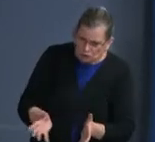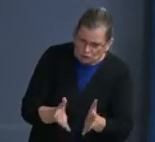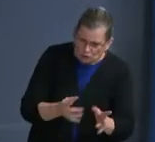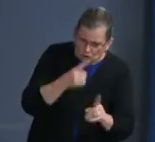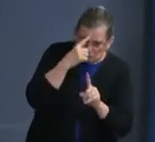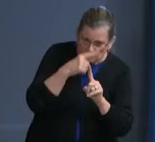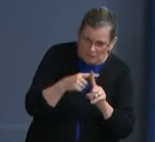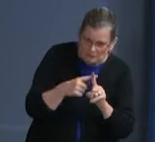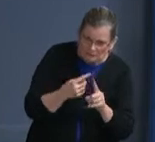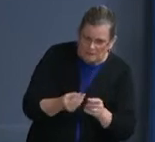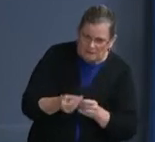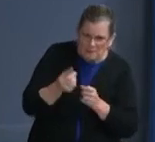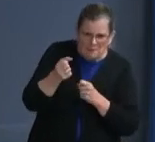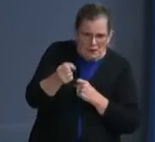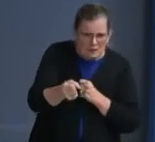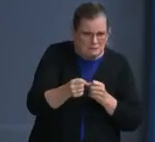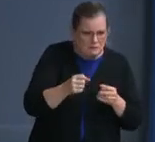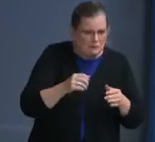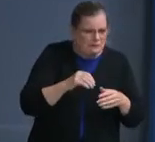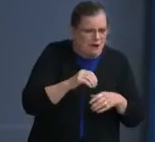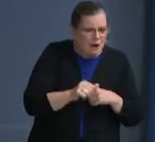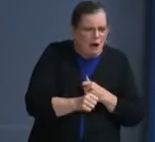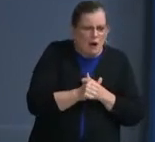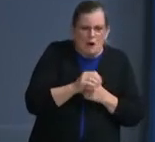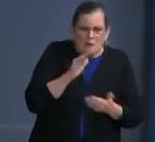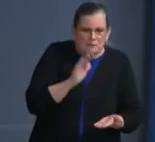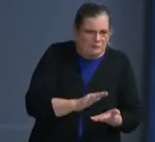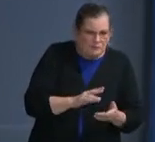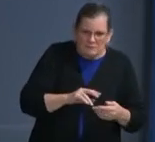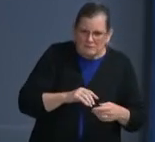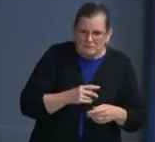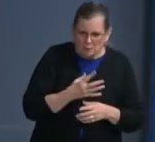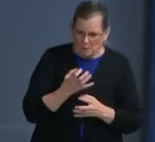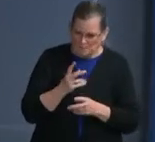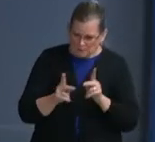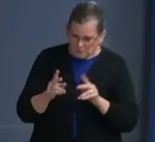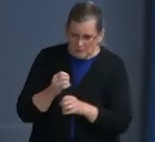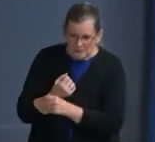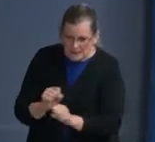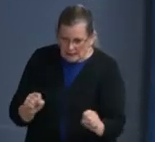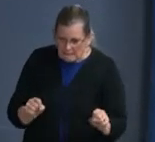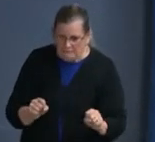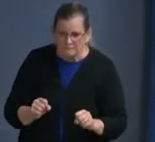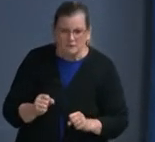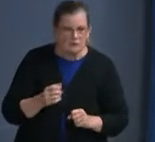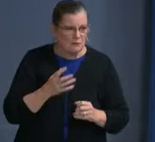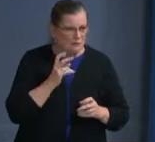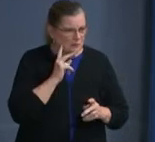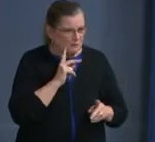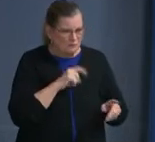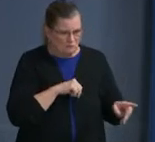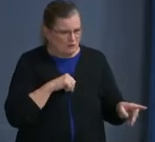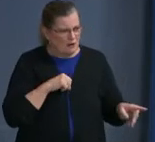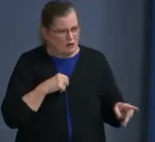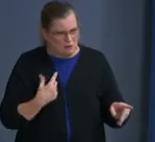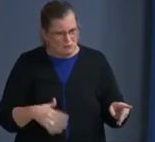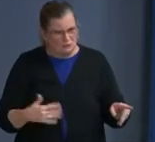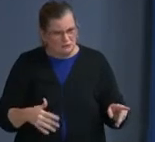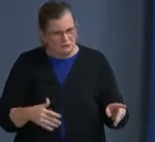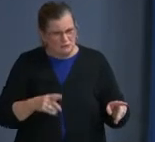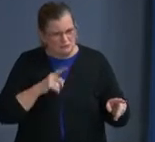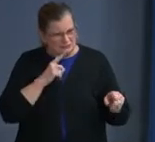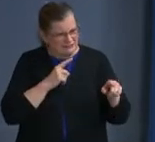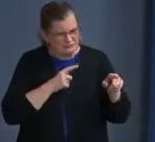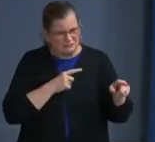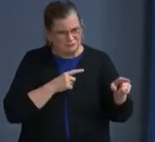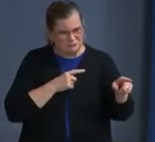themselves in harm's way to ensure that our city was safe. I couldn't be more proud of them. And can you talk about that, Chief? Is there a protocol where